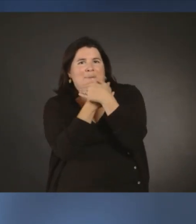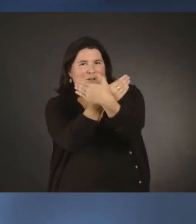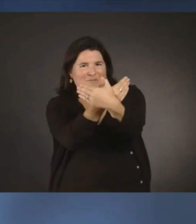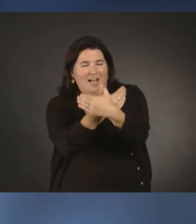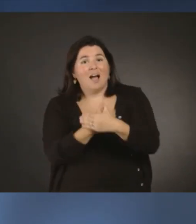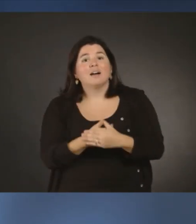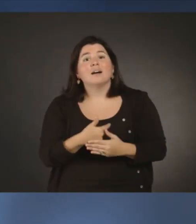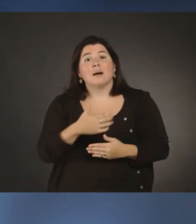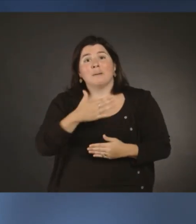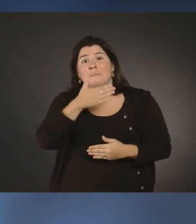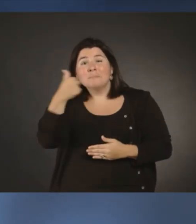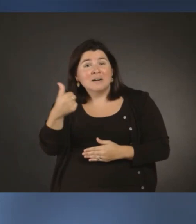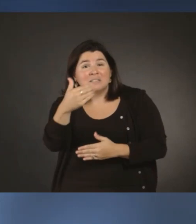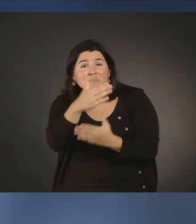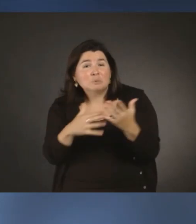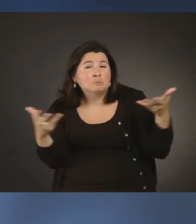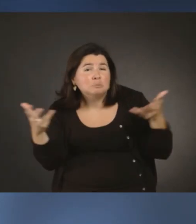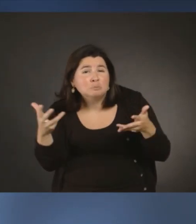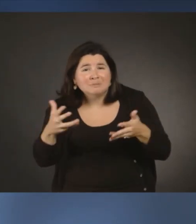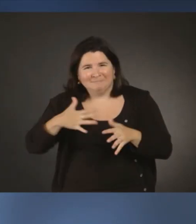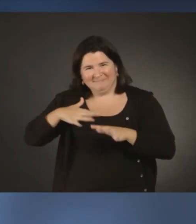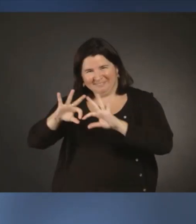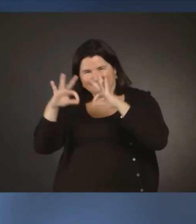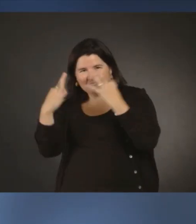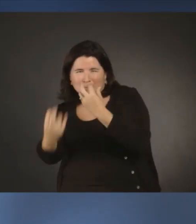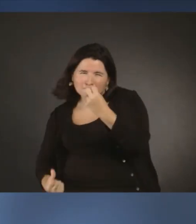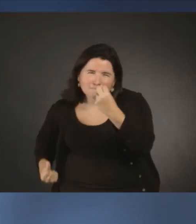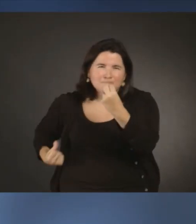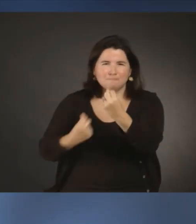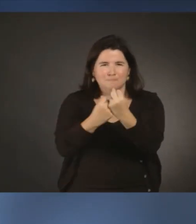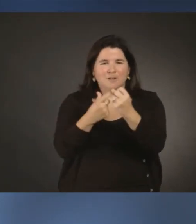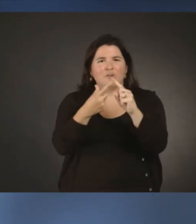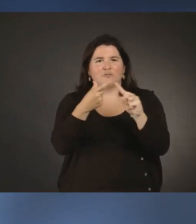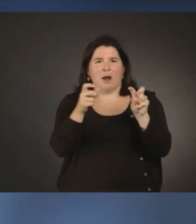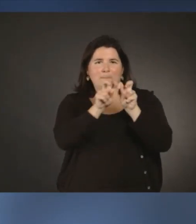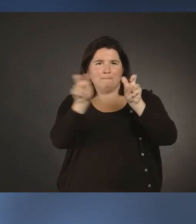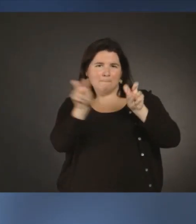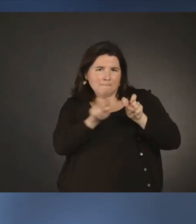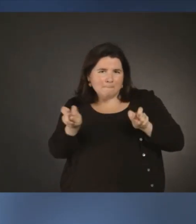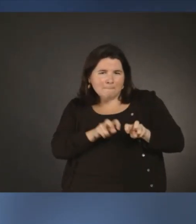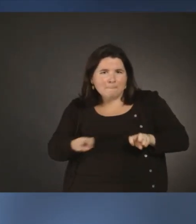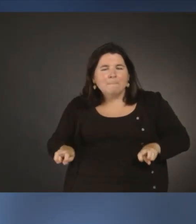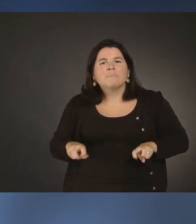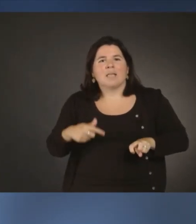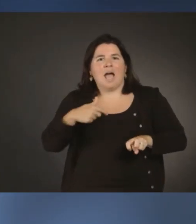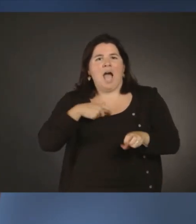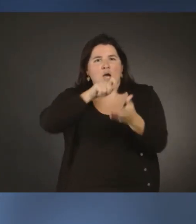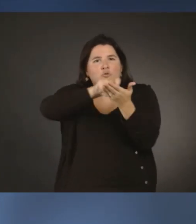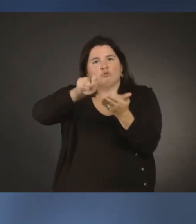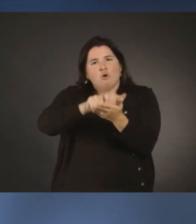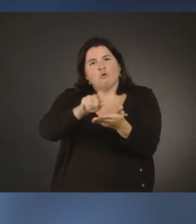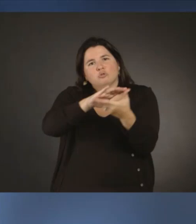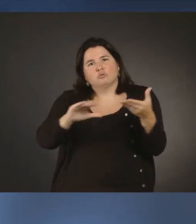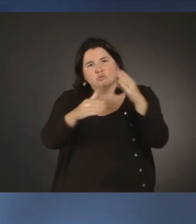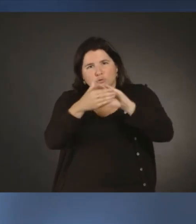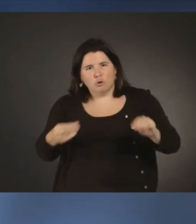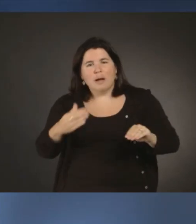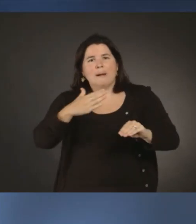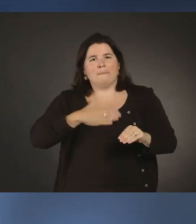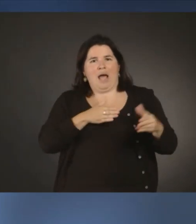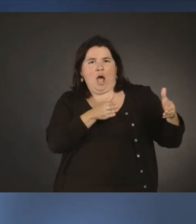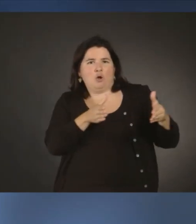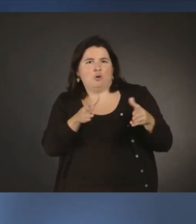on from the stands. I wrote a book to share my story called My Road to Olympic